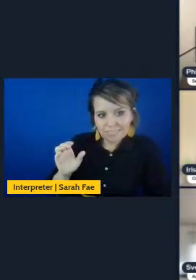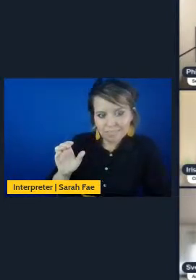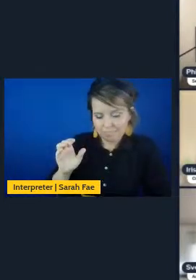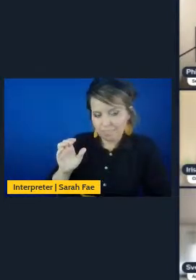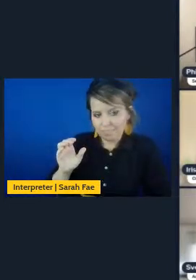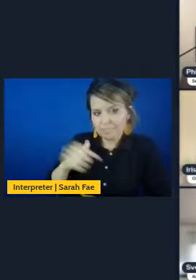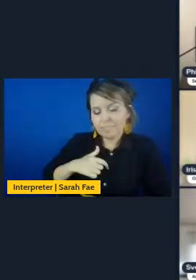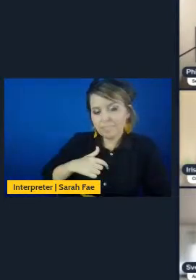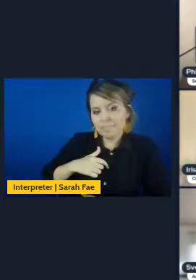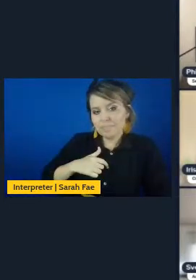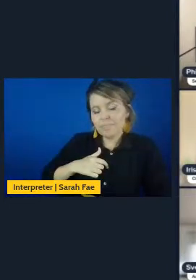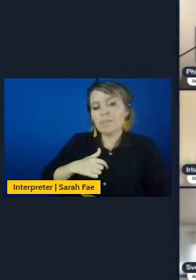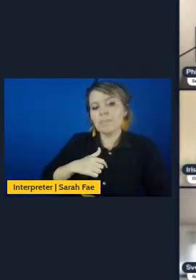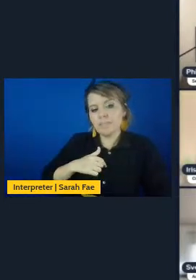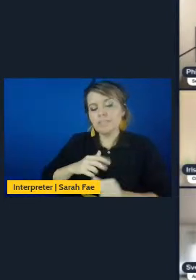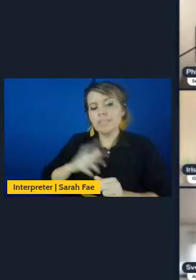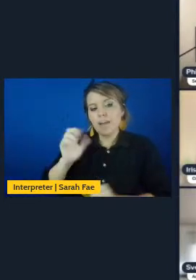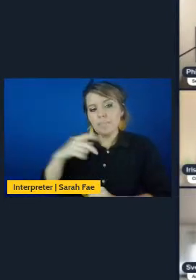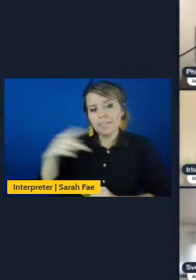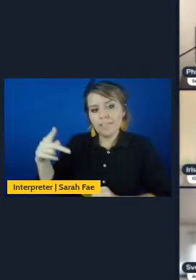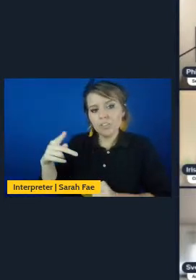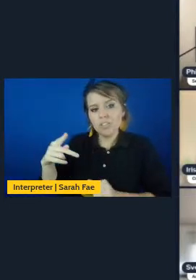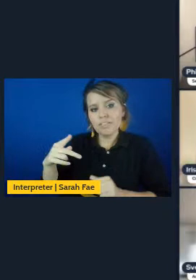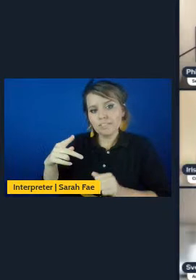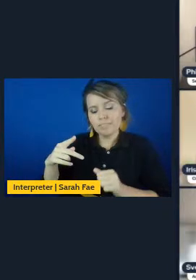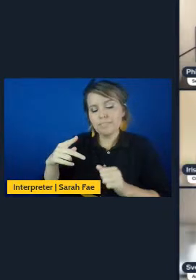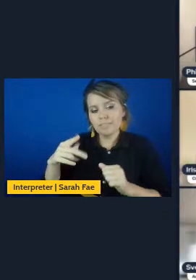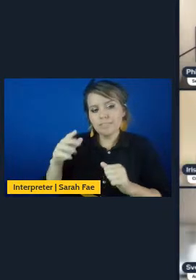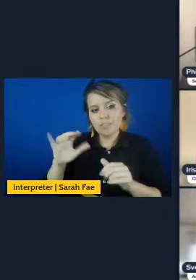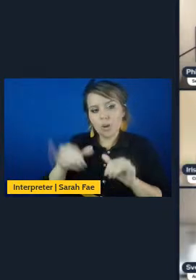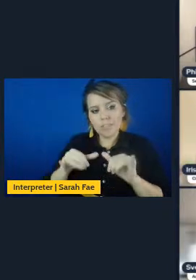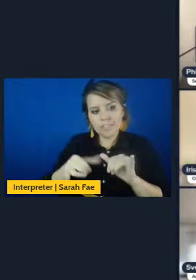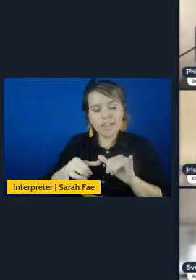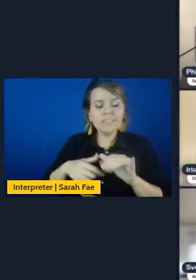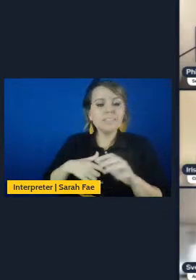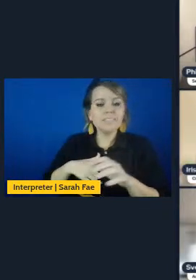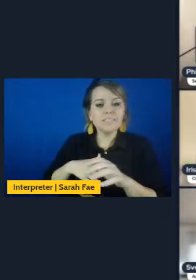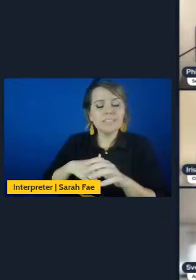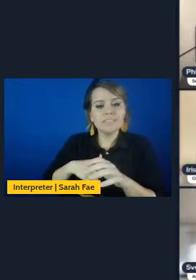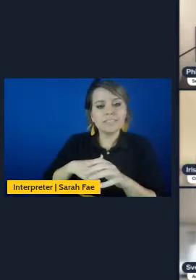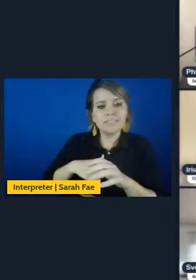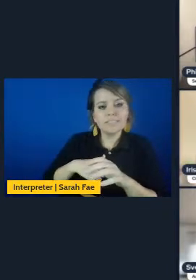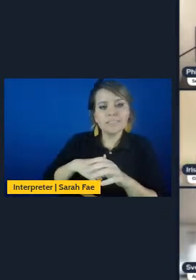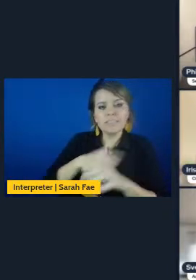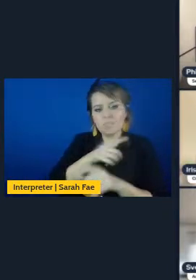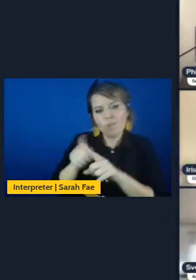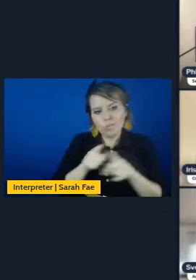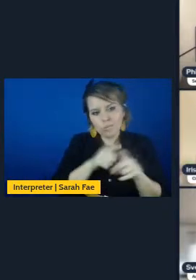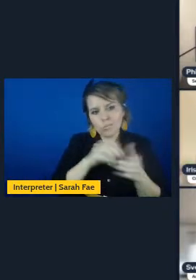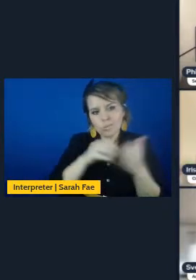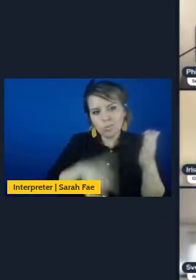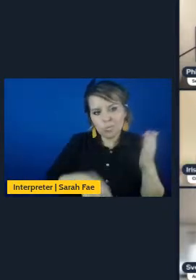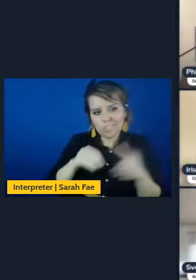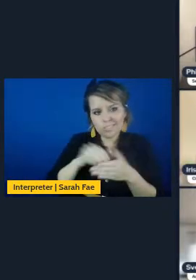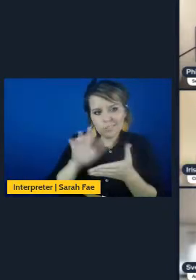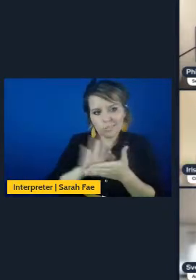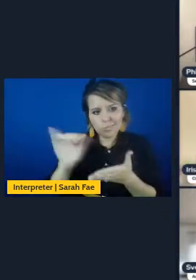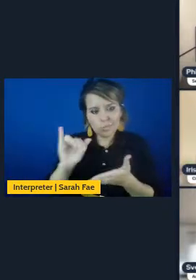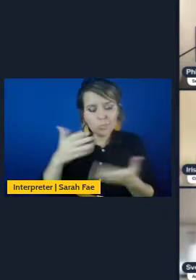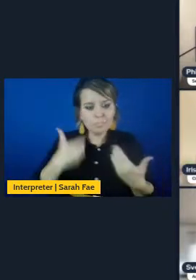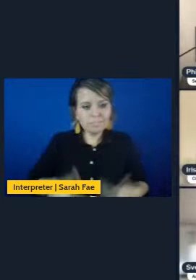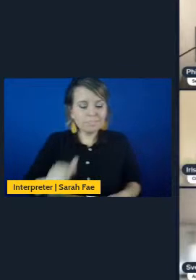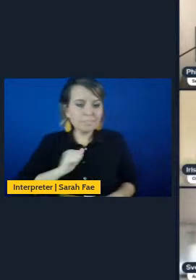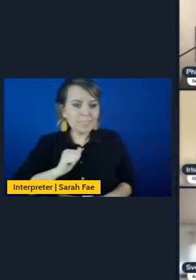application architect, so I'm working with AWS ProServe and also based in New York City. And myself, Svenja,